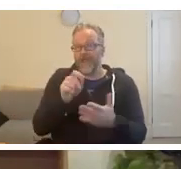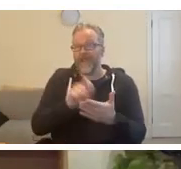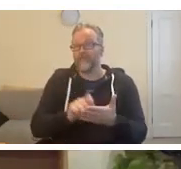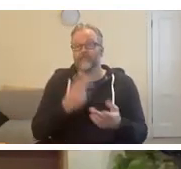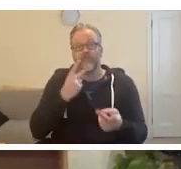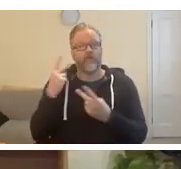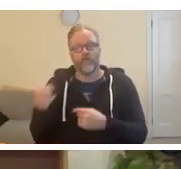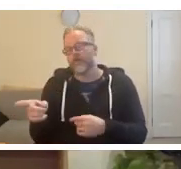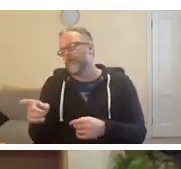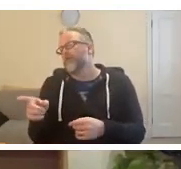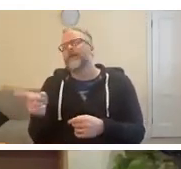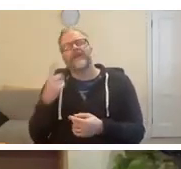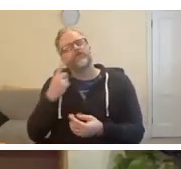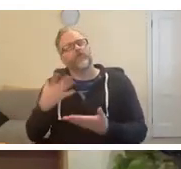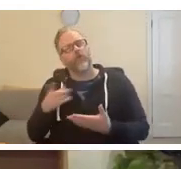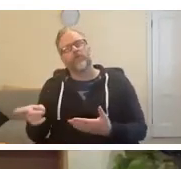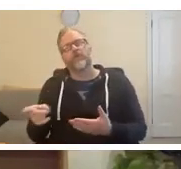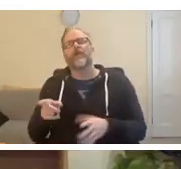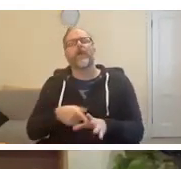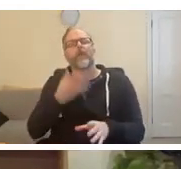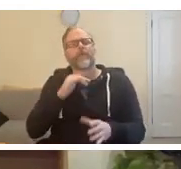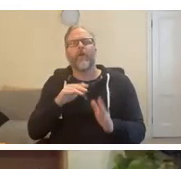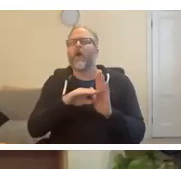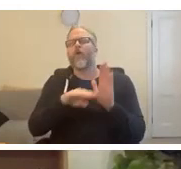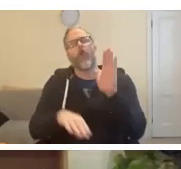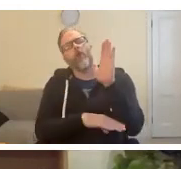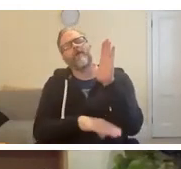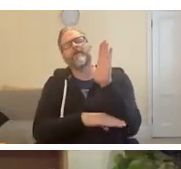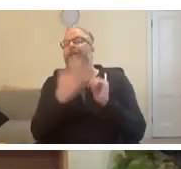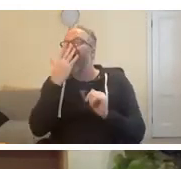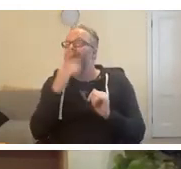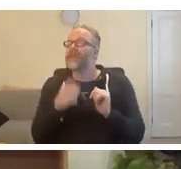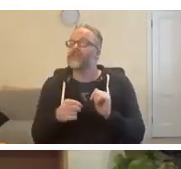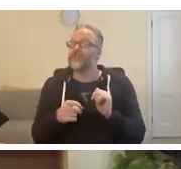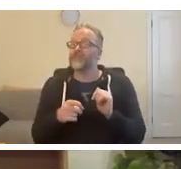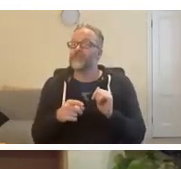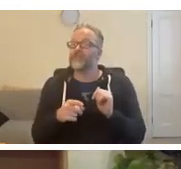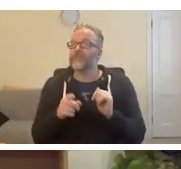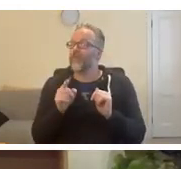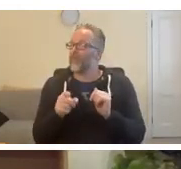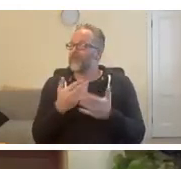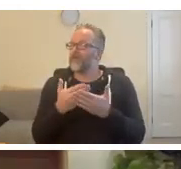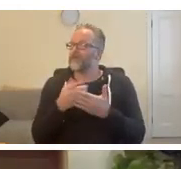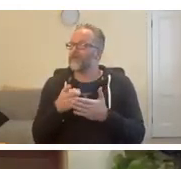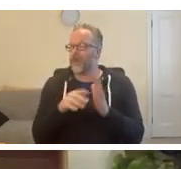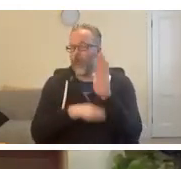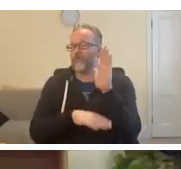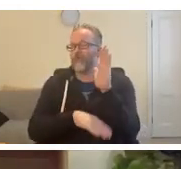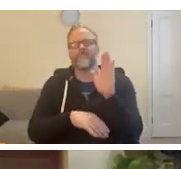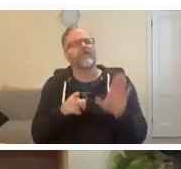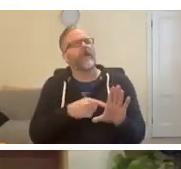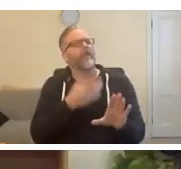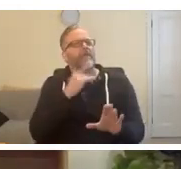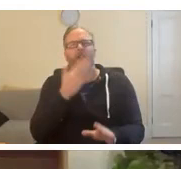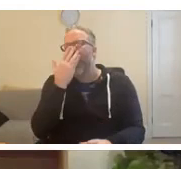review also demonstrated that young people on the lower end of the age range of interest for these studies, so young people who are